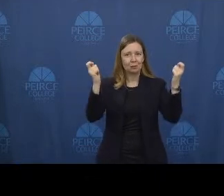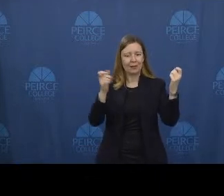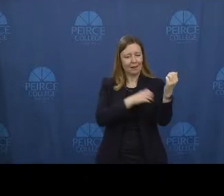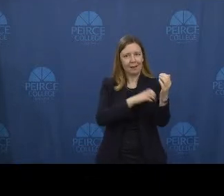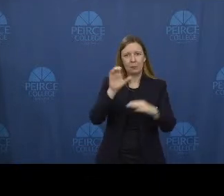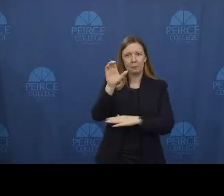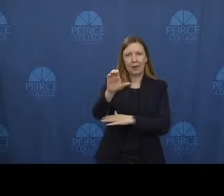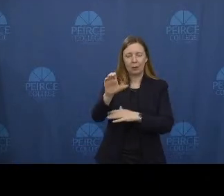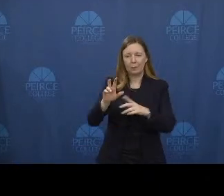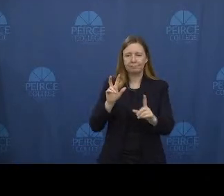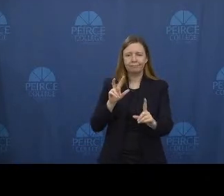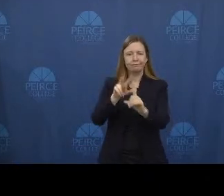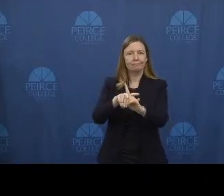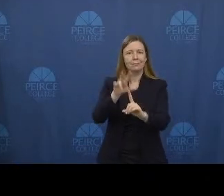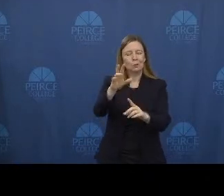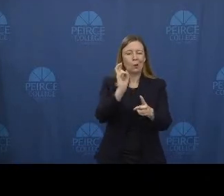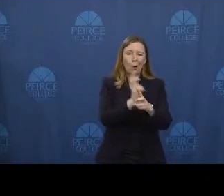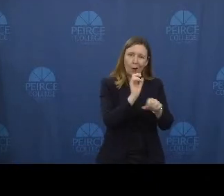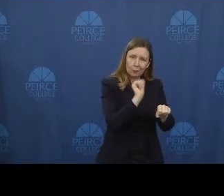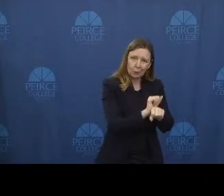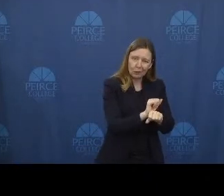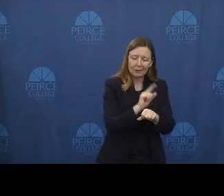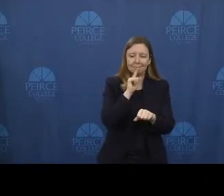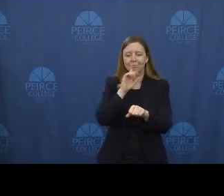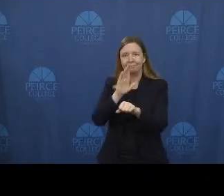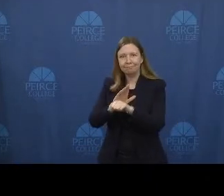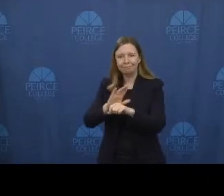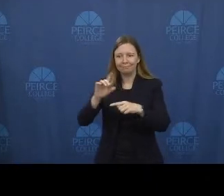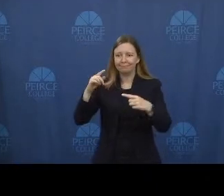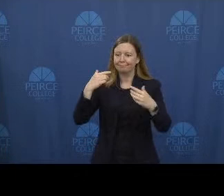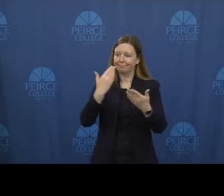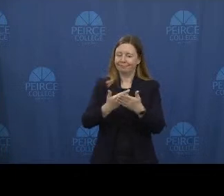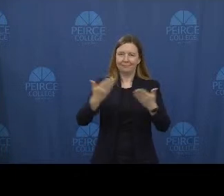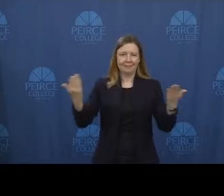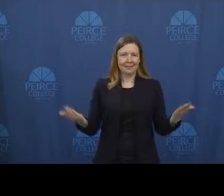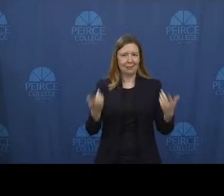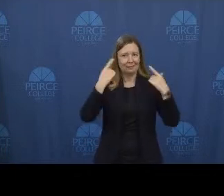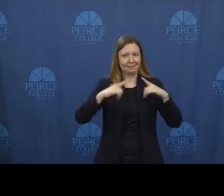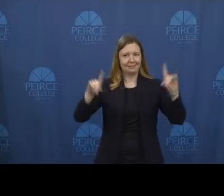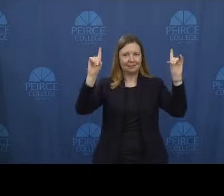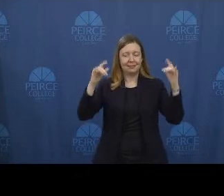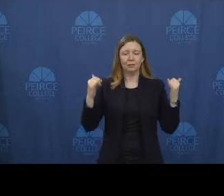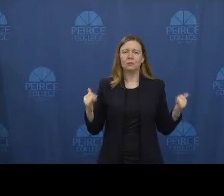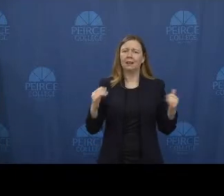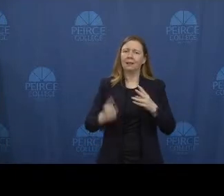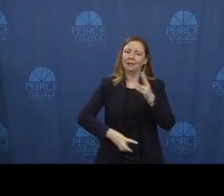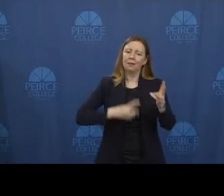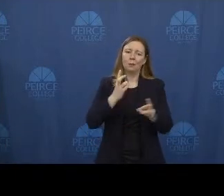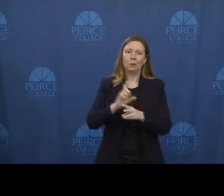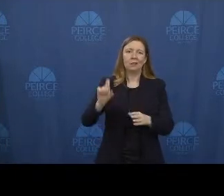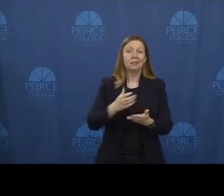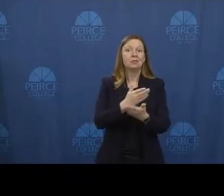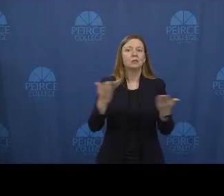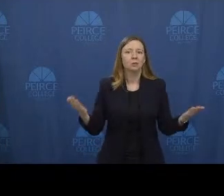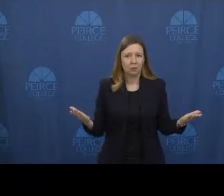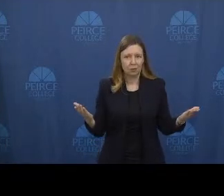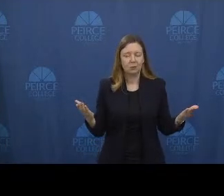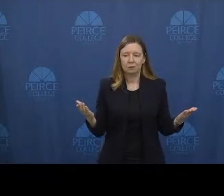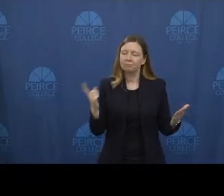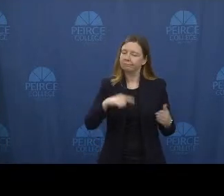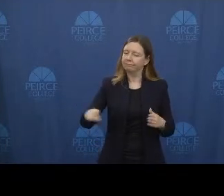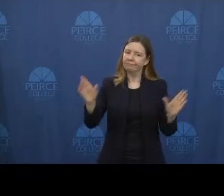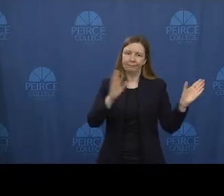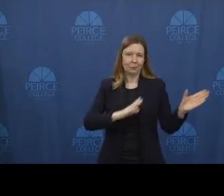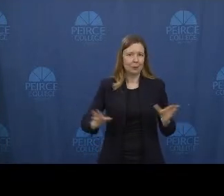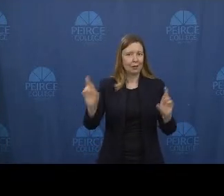empowerment and your hard work and dedication that got you to this point. Today, the world needs you more than ever, and you are now prepared to go